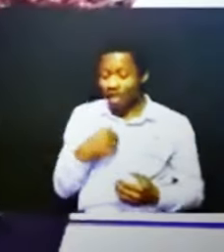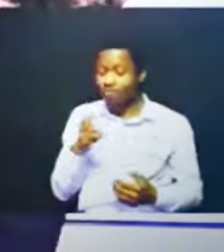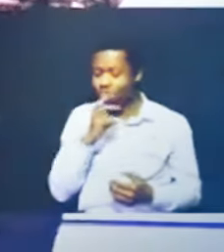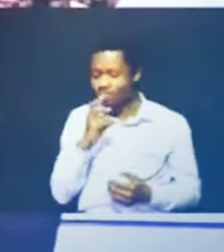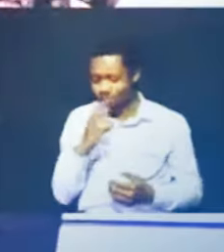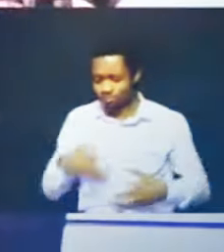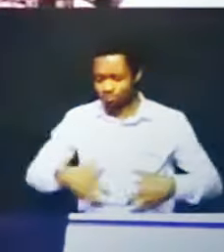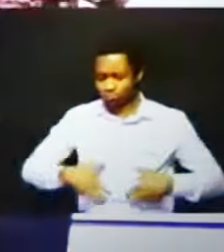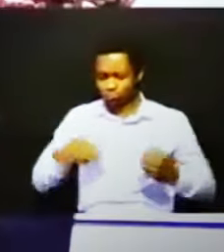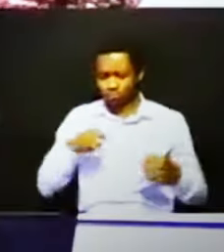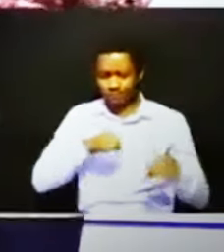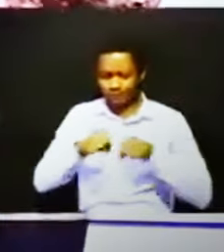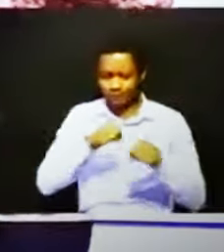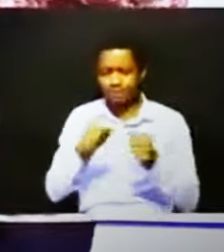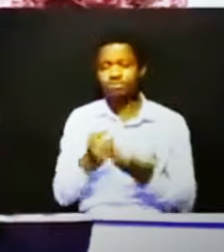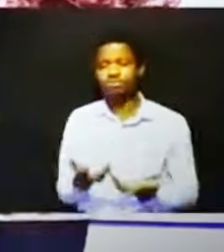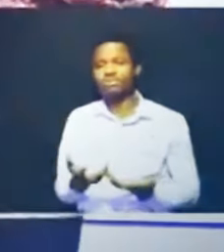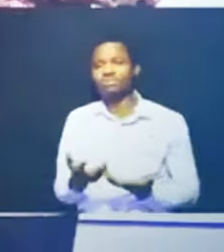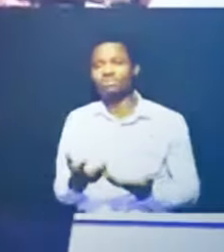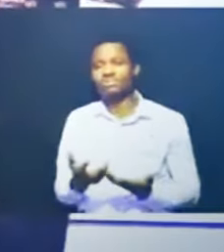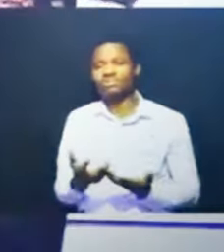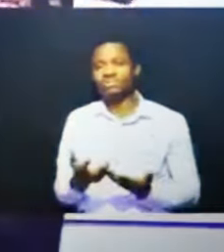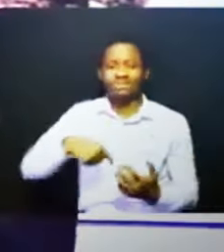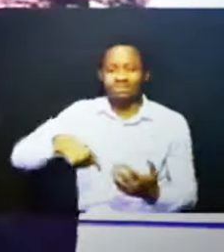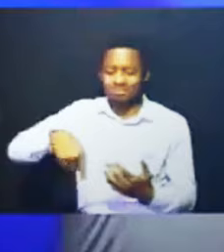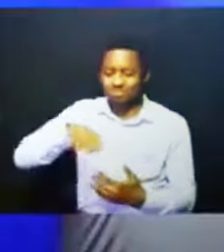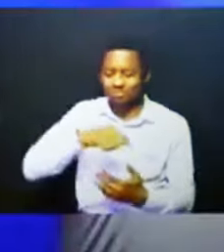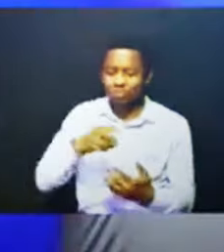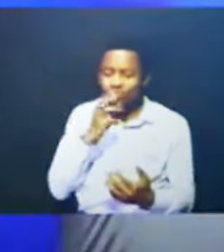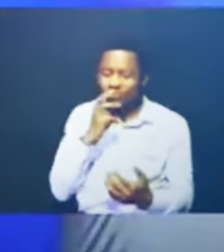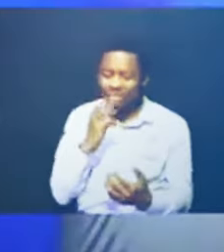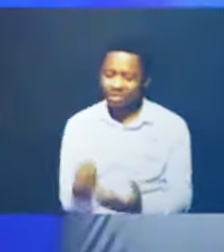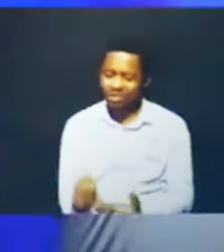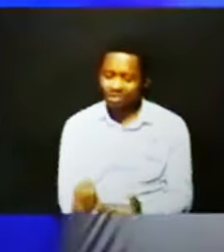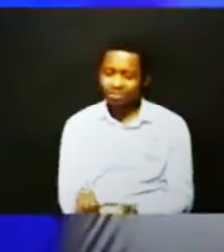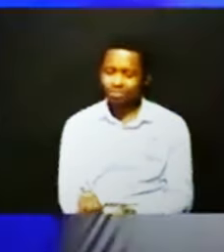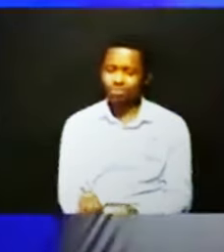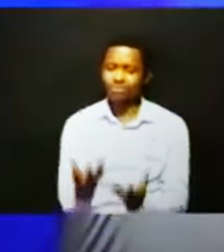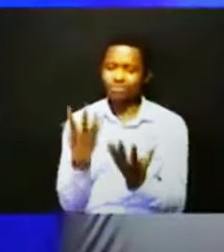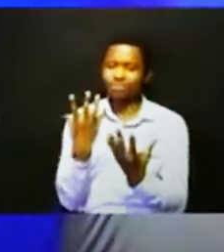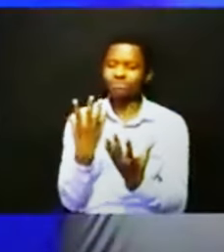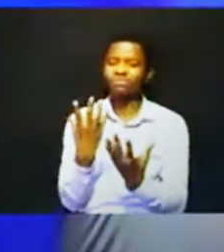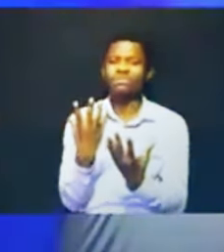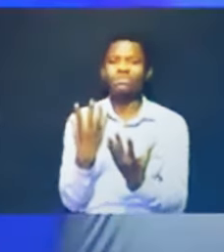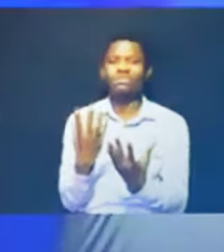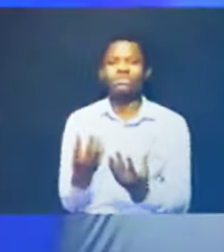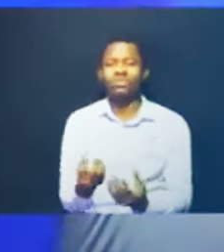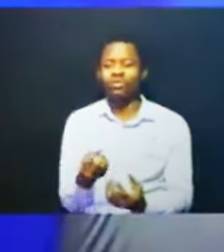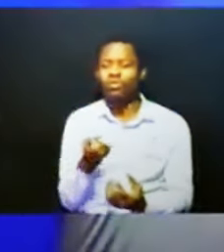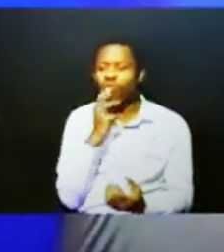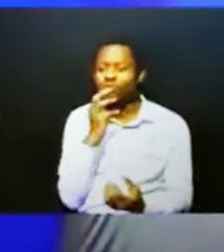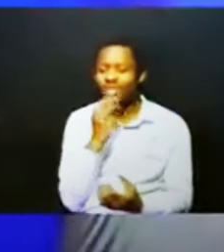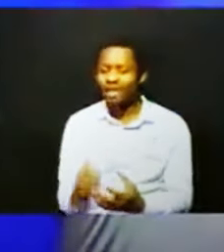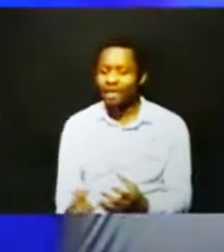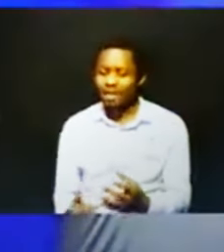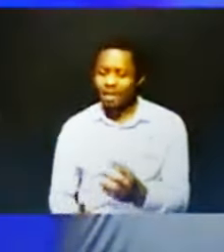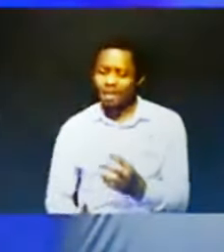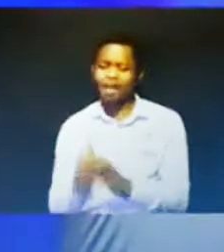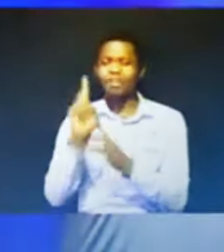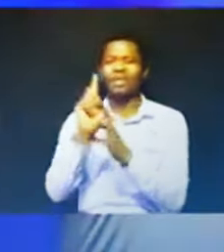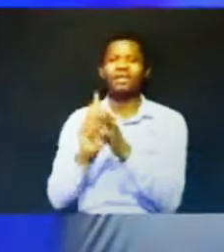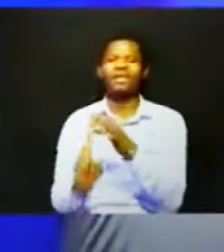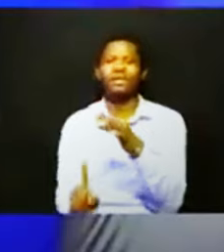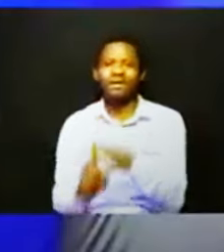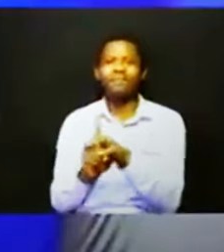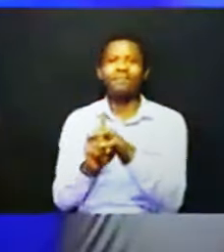fight. Ke ensuo ni wo dia ntokwa papa. Spring up, oh well. Sing about it. Esubura tie monye no so. About the well